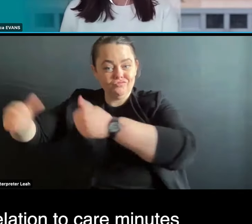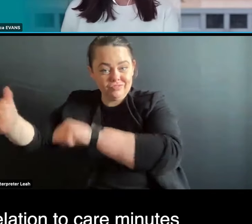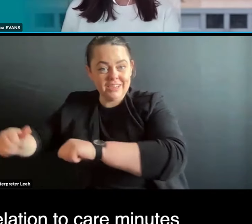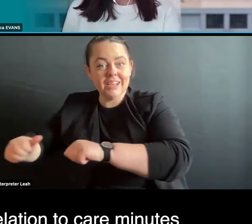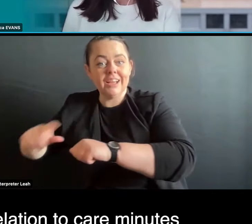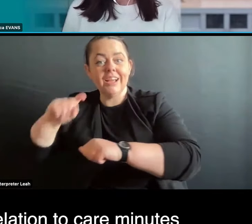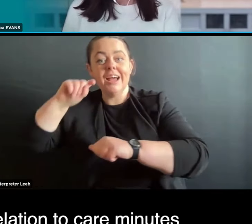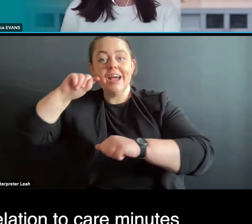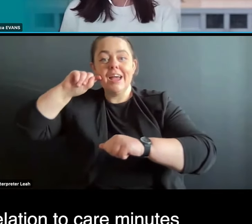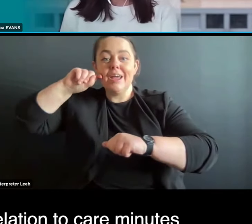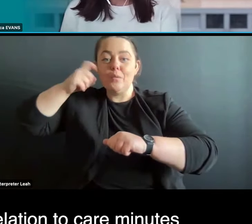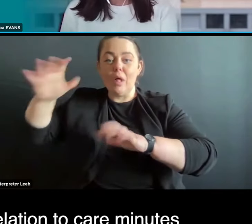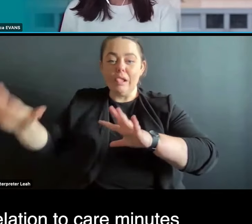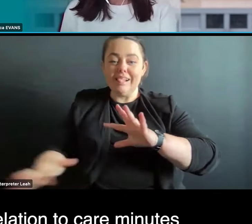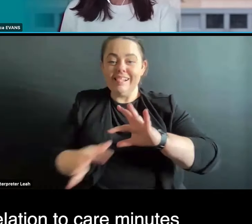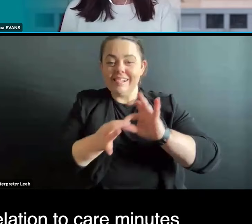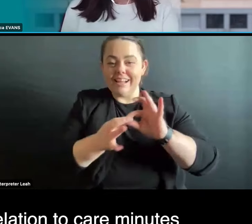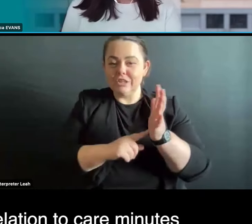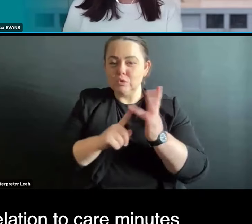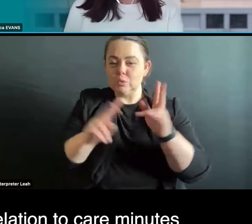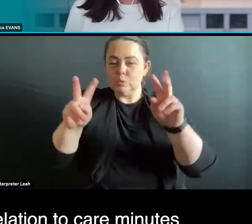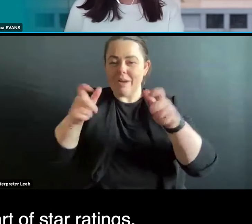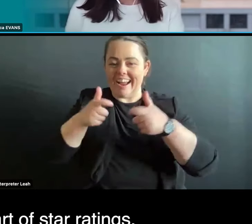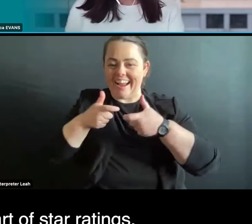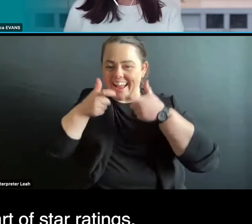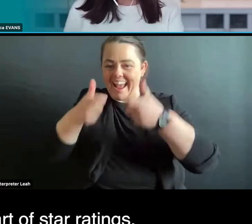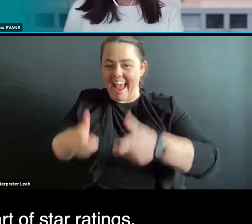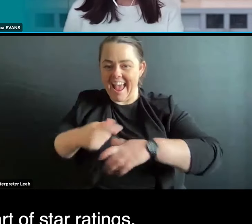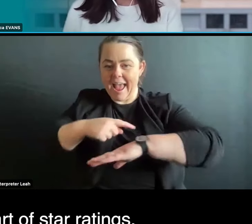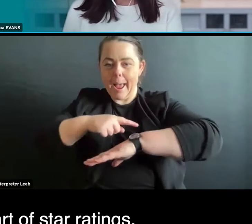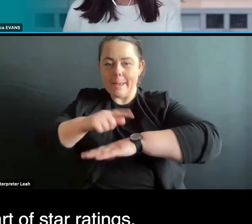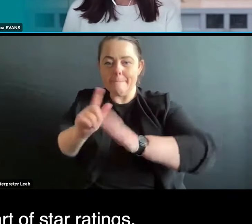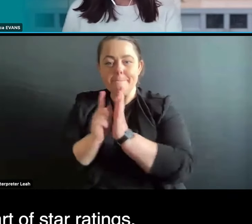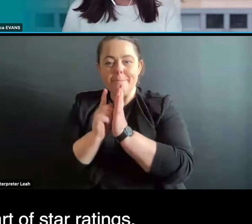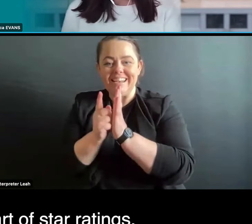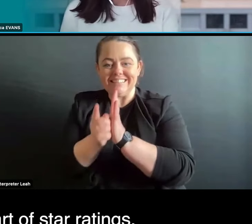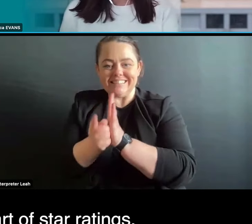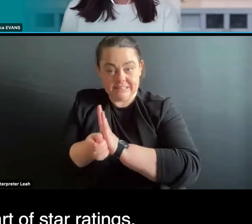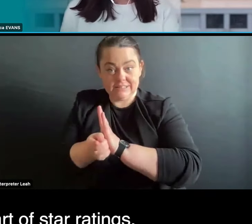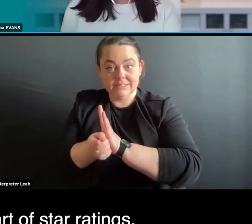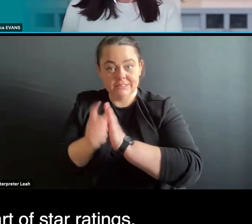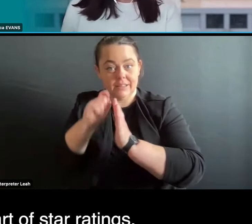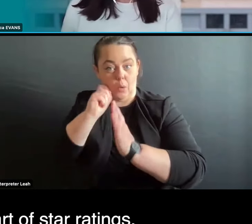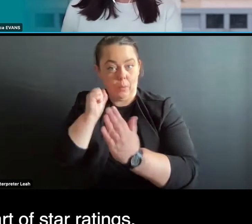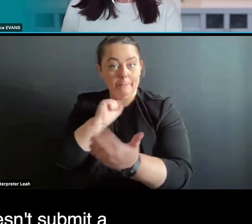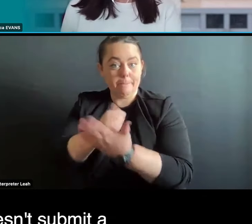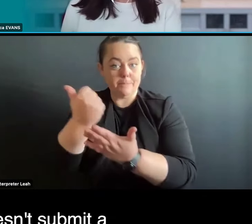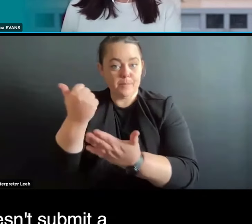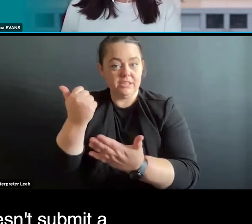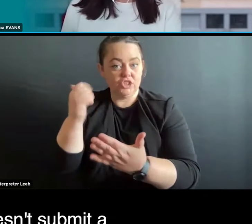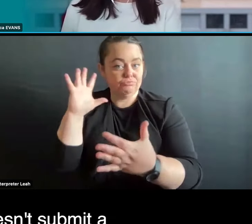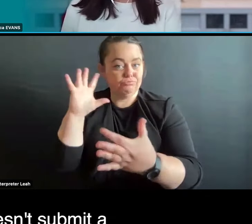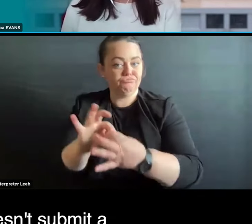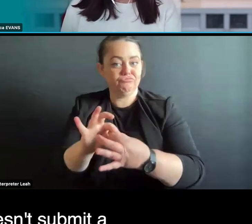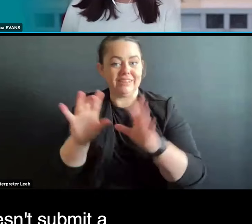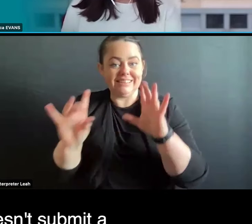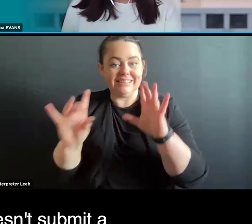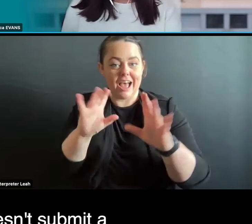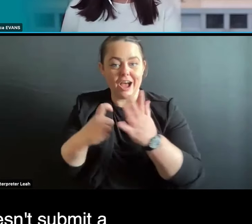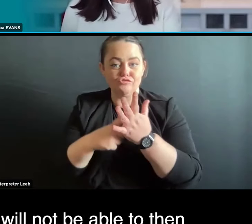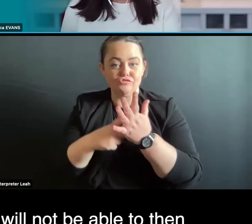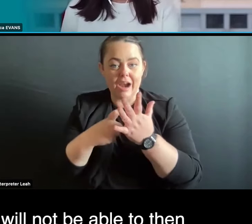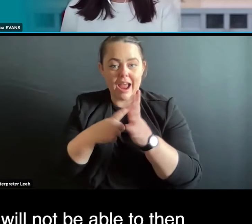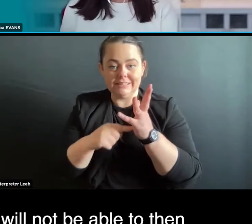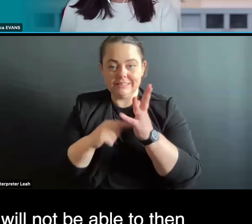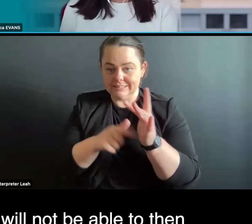minutes, that's a new term, in relation to care minutes, which will be published as part of star ratings. And any provider that doesn't